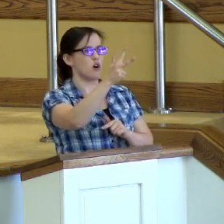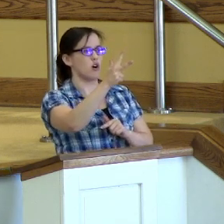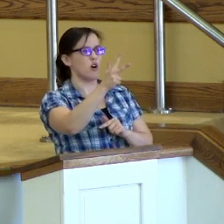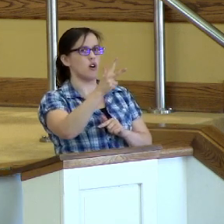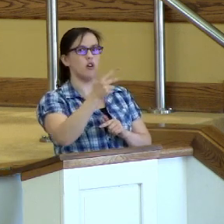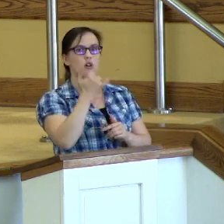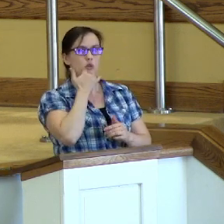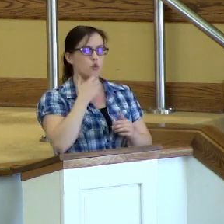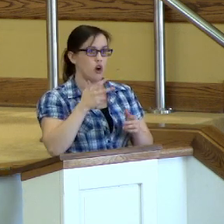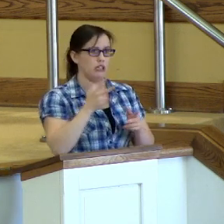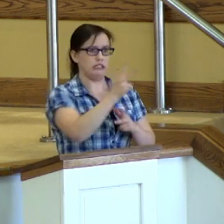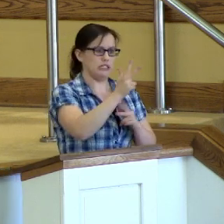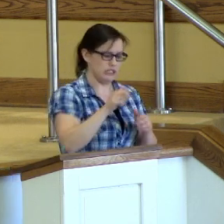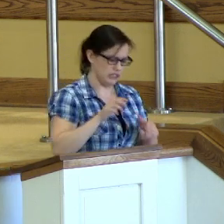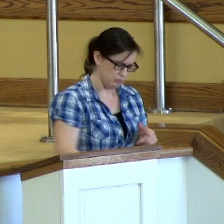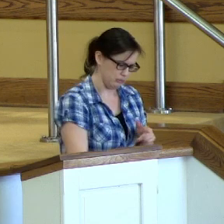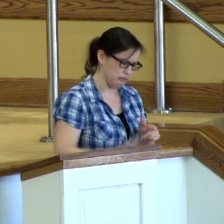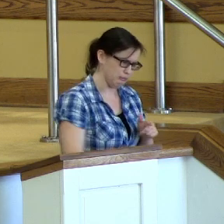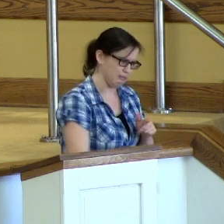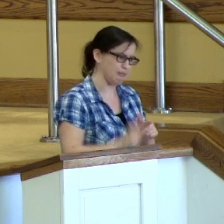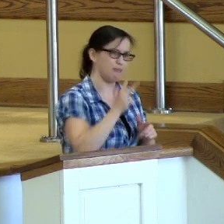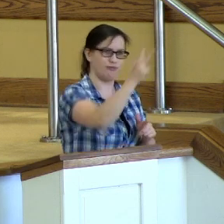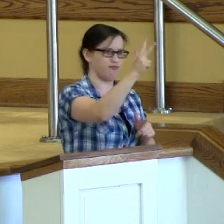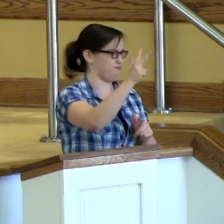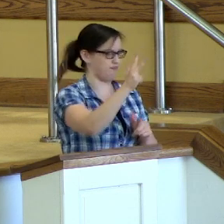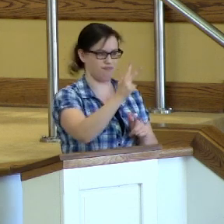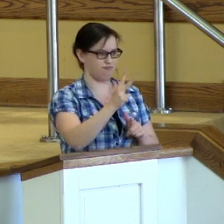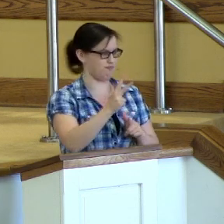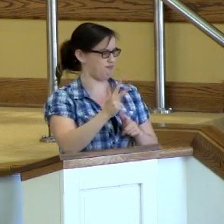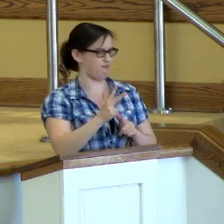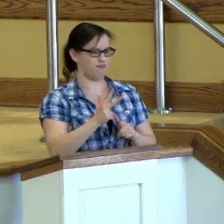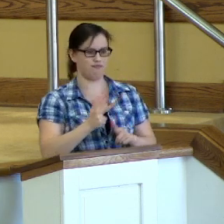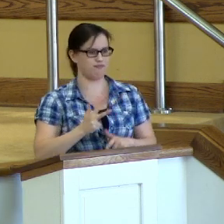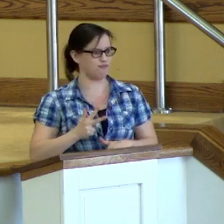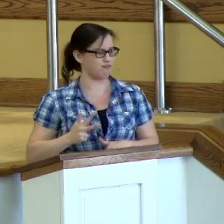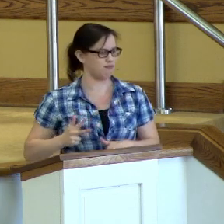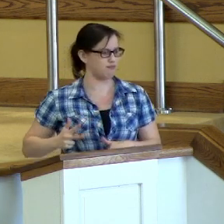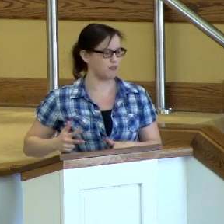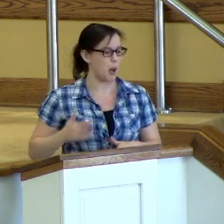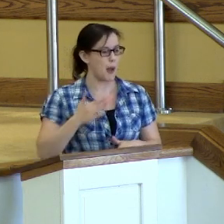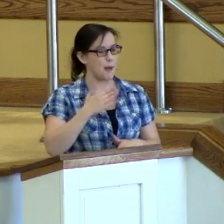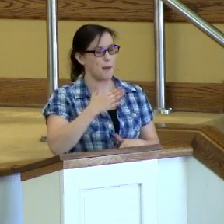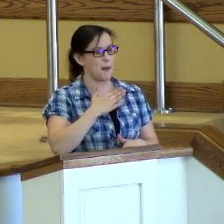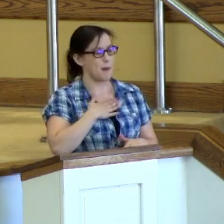boy, this ain't good. And I mean, I